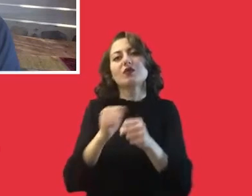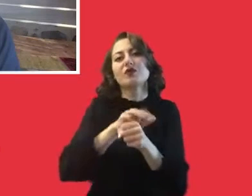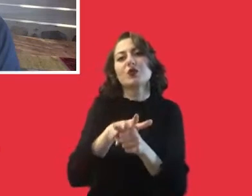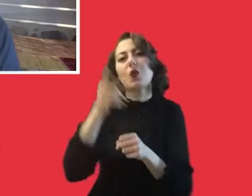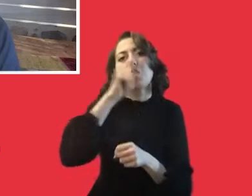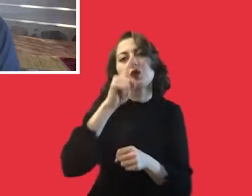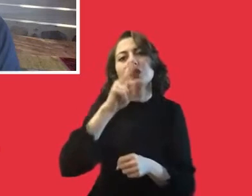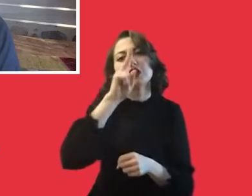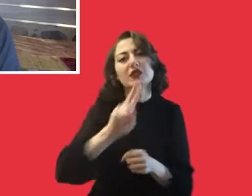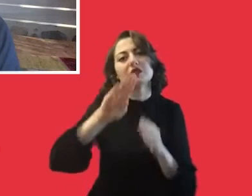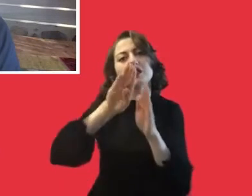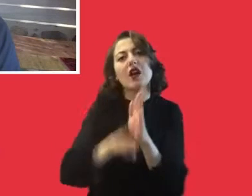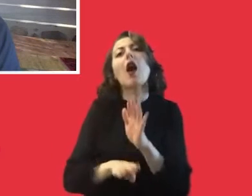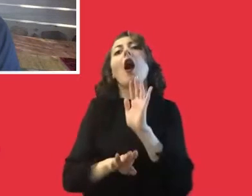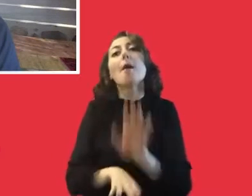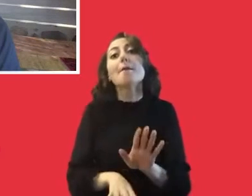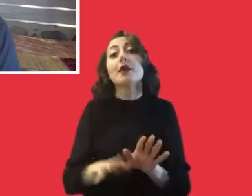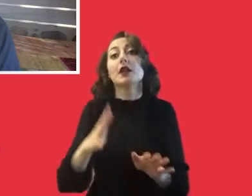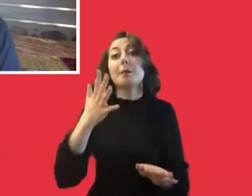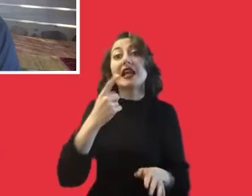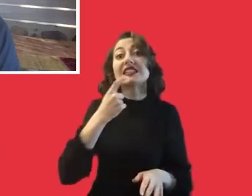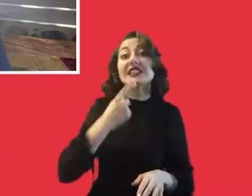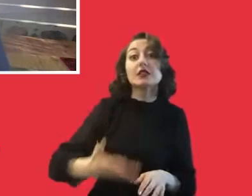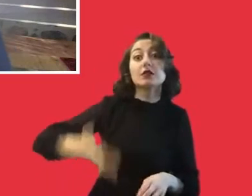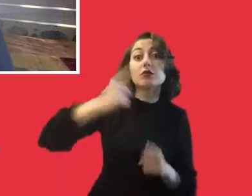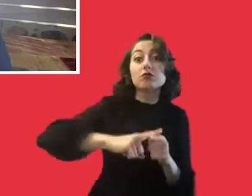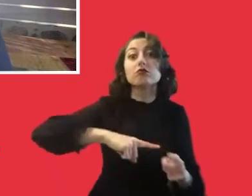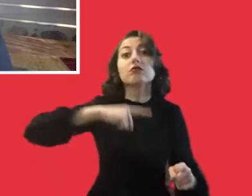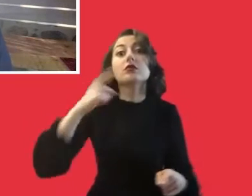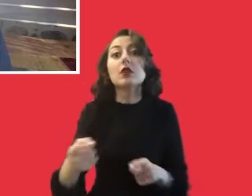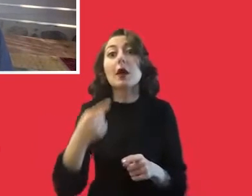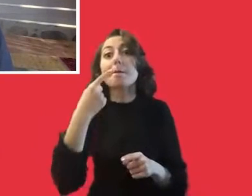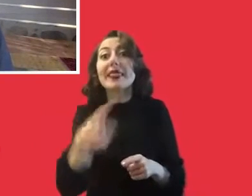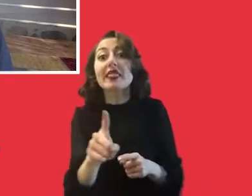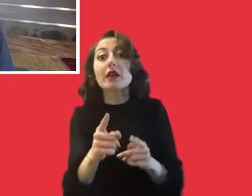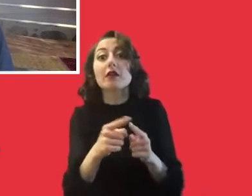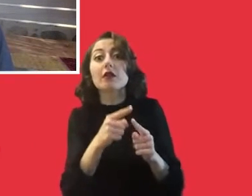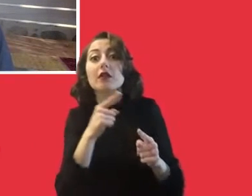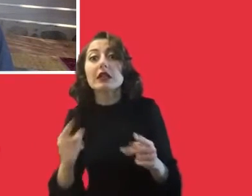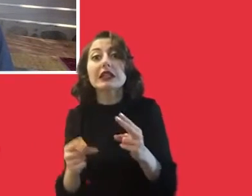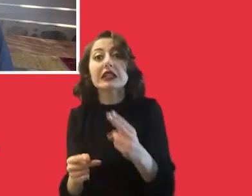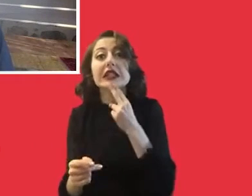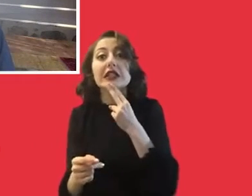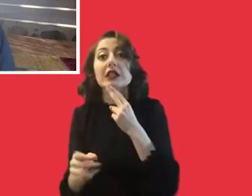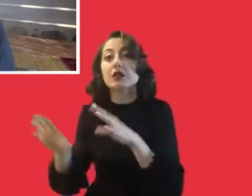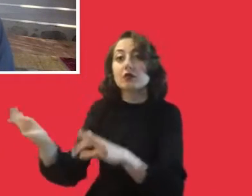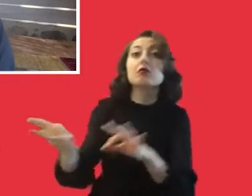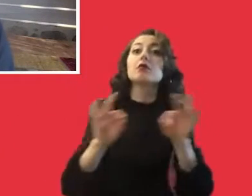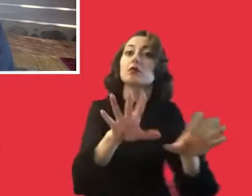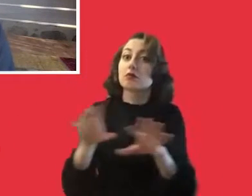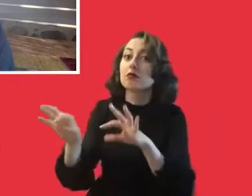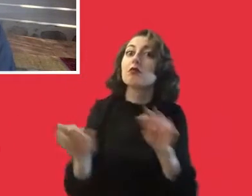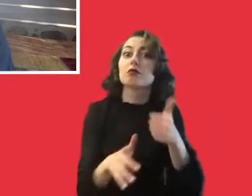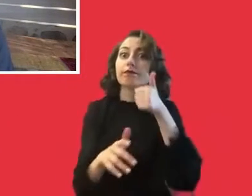because of the pandemic, we have 200 active sports people. But in 5 years,